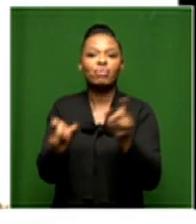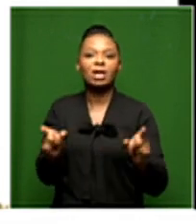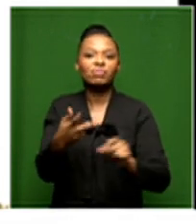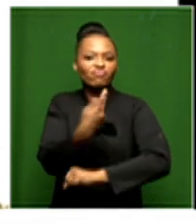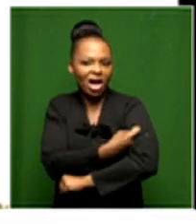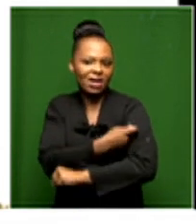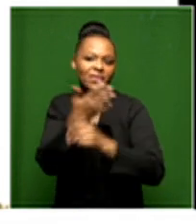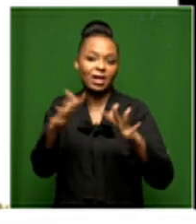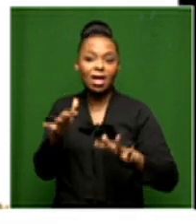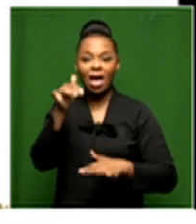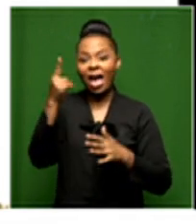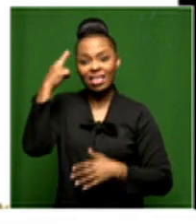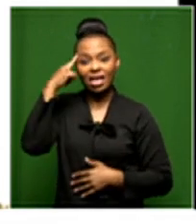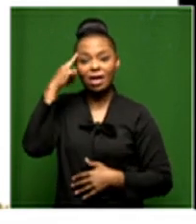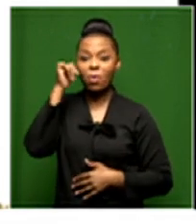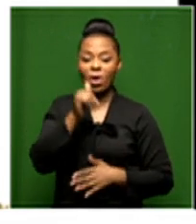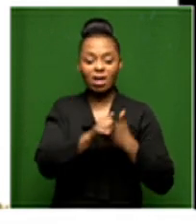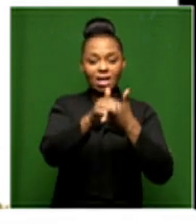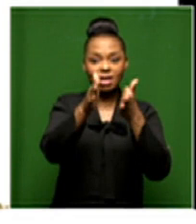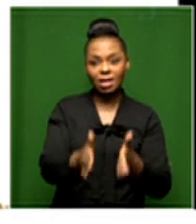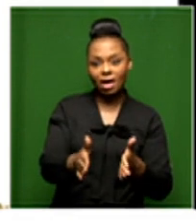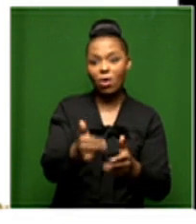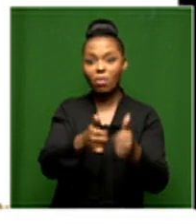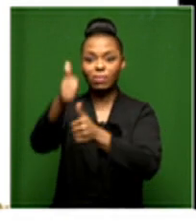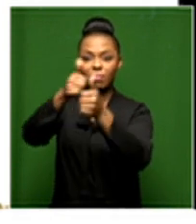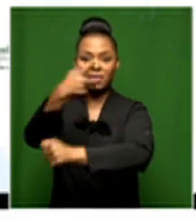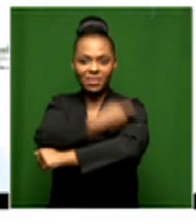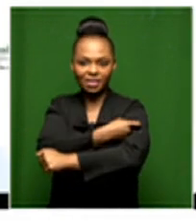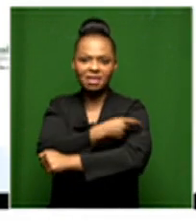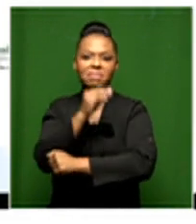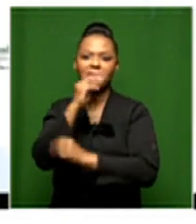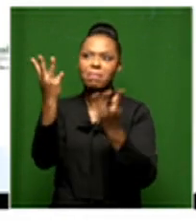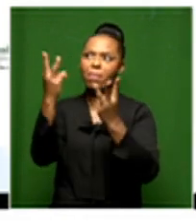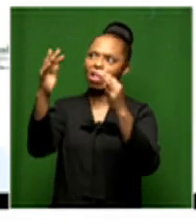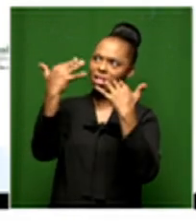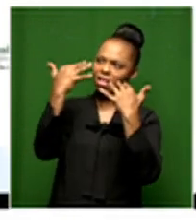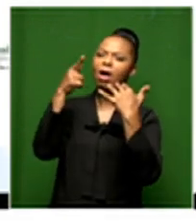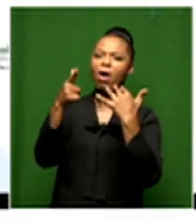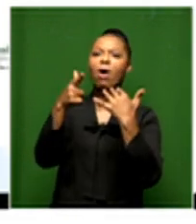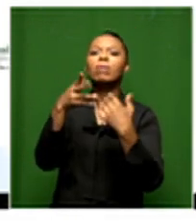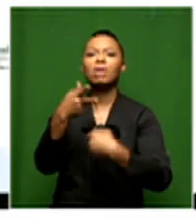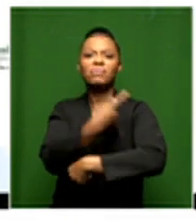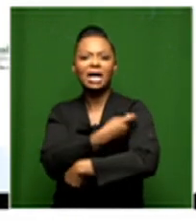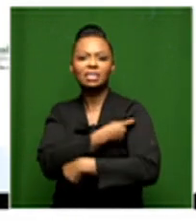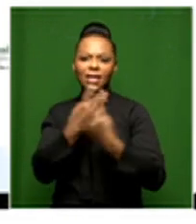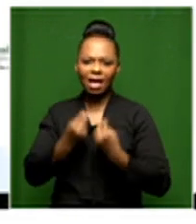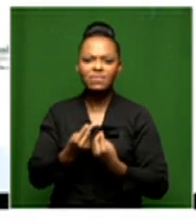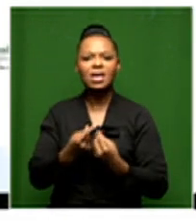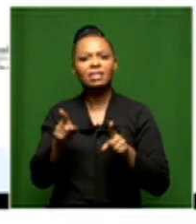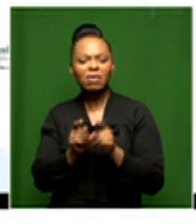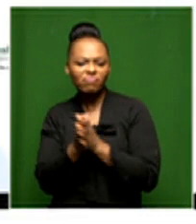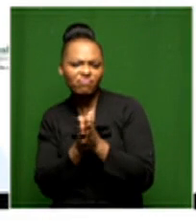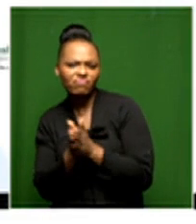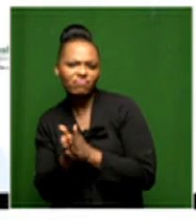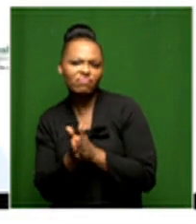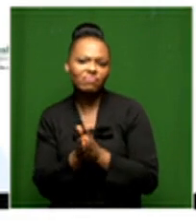our leaders vaccinate publicly, that sends a very strong message. So when we talk about our leaders, exactly who are we talking